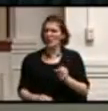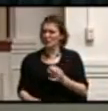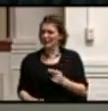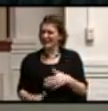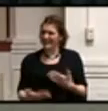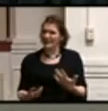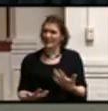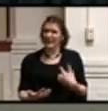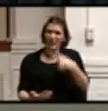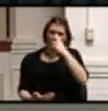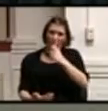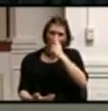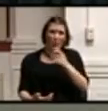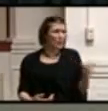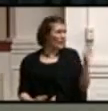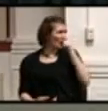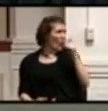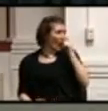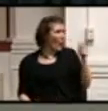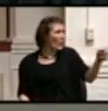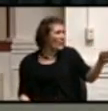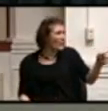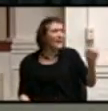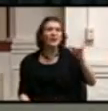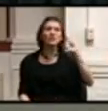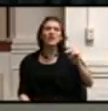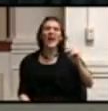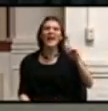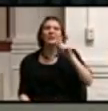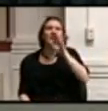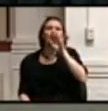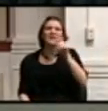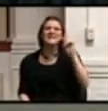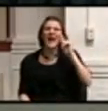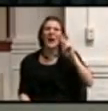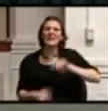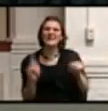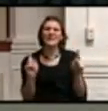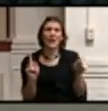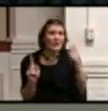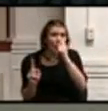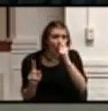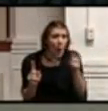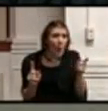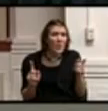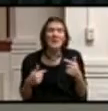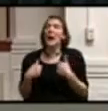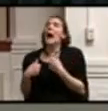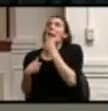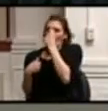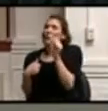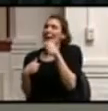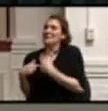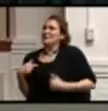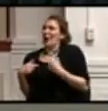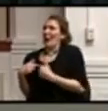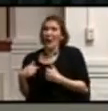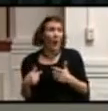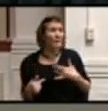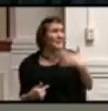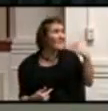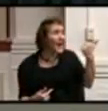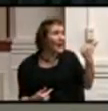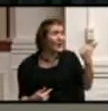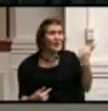wanted to give. You have a cold? You have a cold. You have a cold. You. Hope you feel better. Yes, sir. I okay. do. All